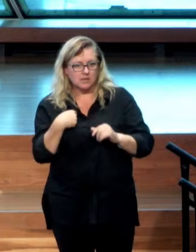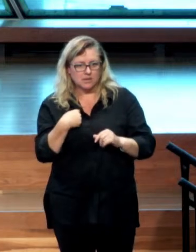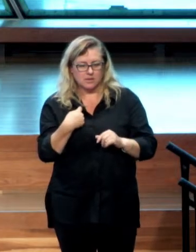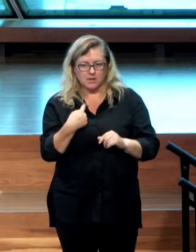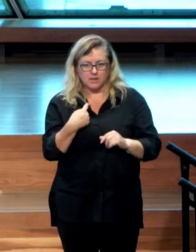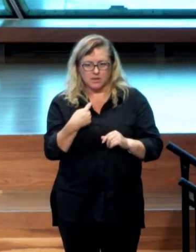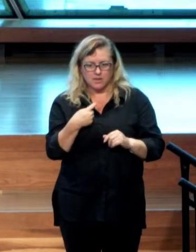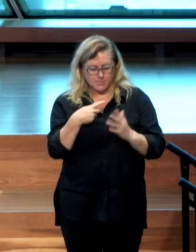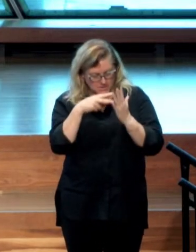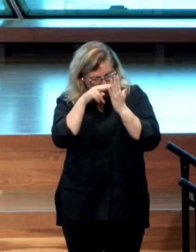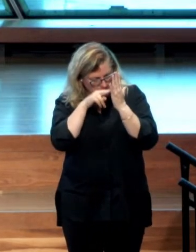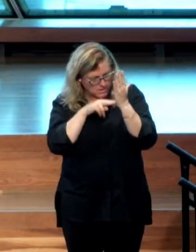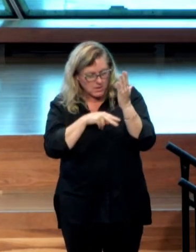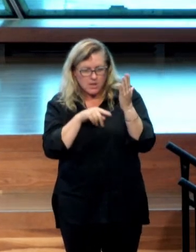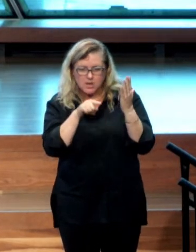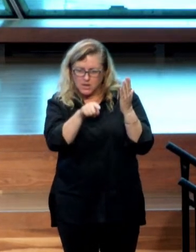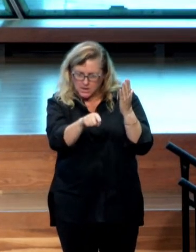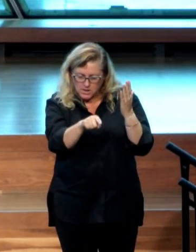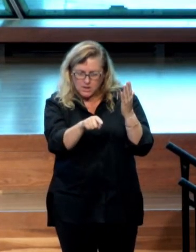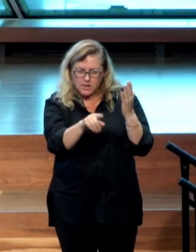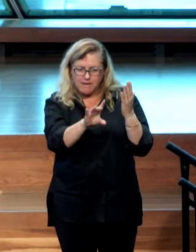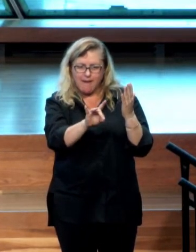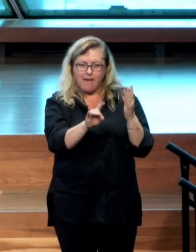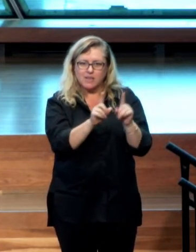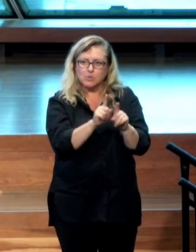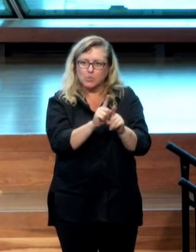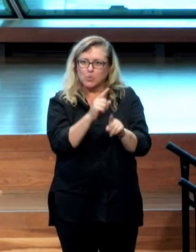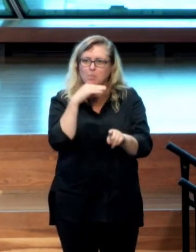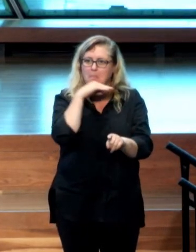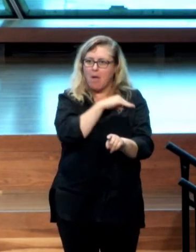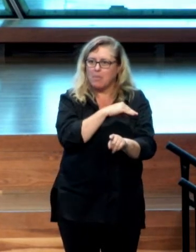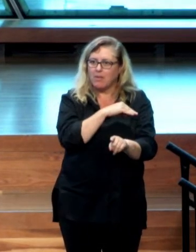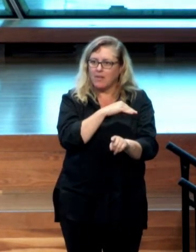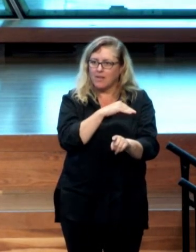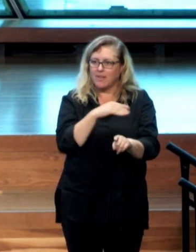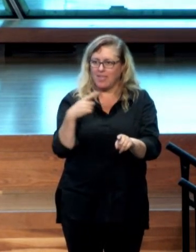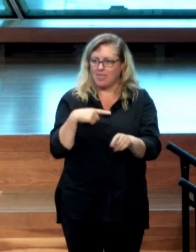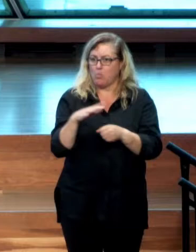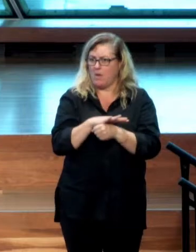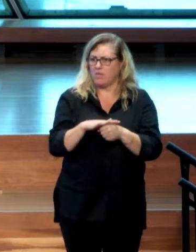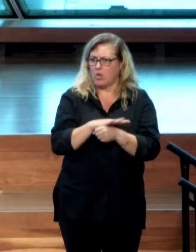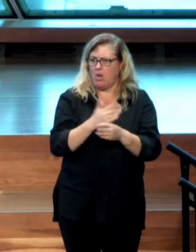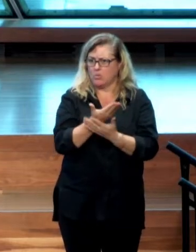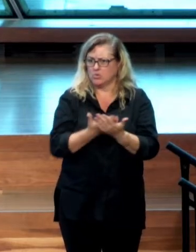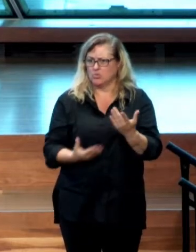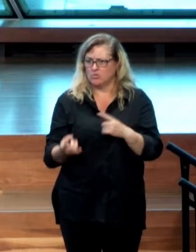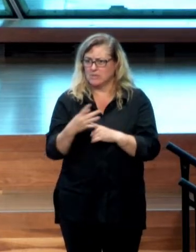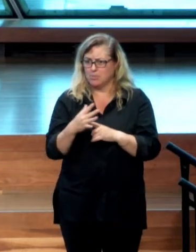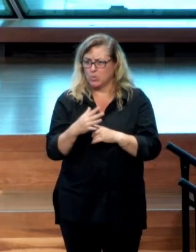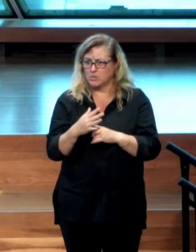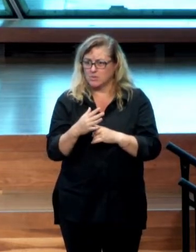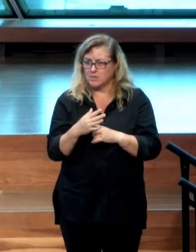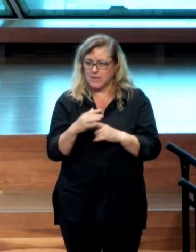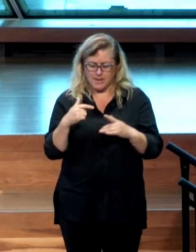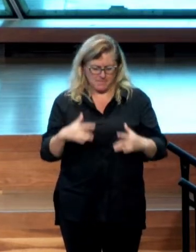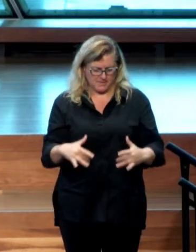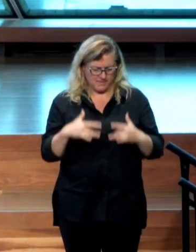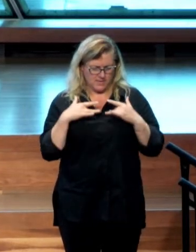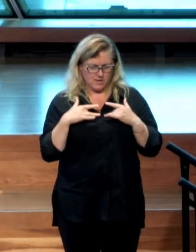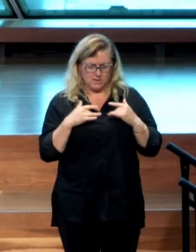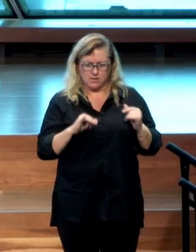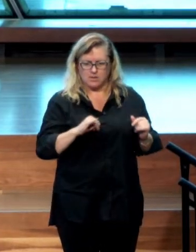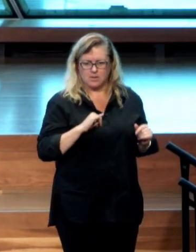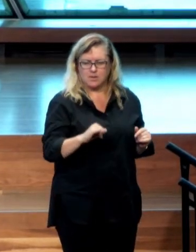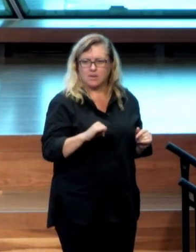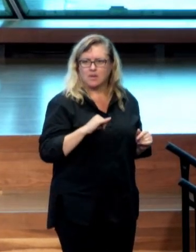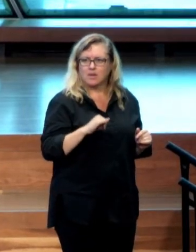seeing someone else that was gay in Melbourne. That's why local stories are important, and feeling for the first time that I'm not alone,